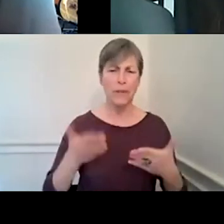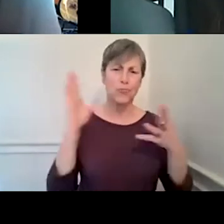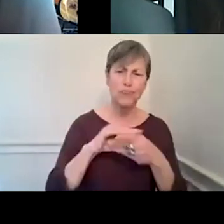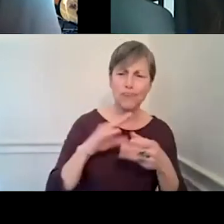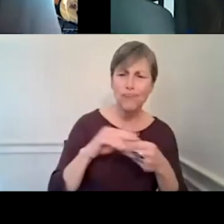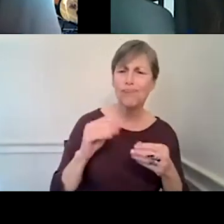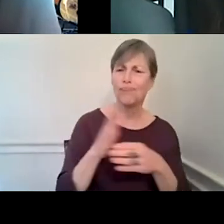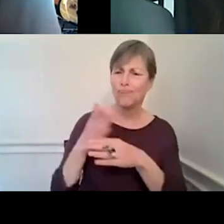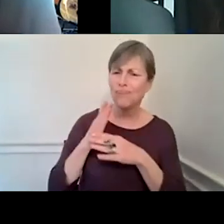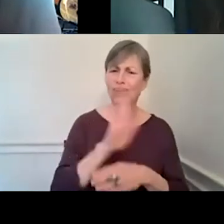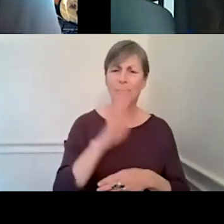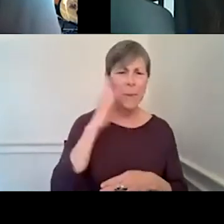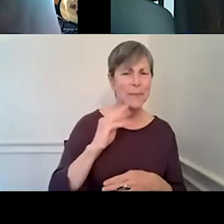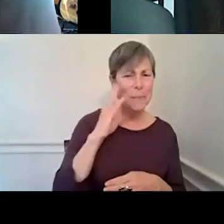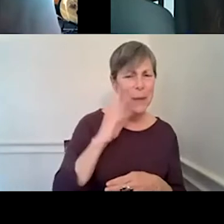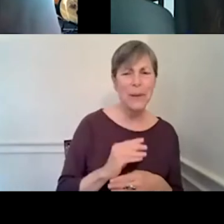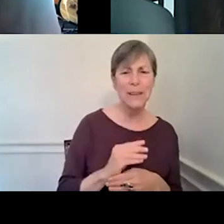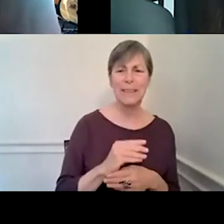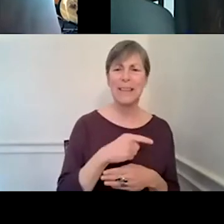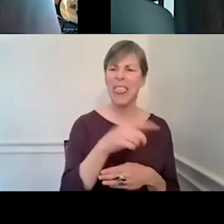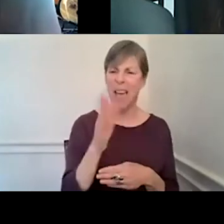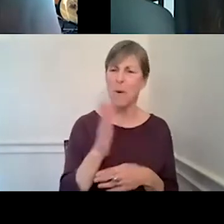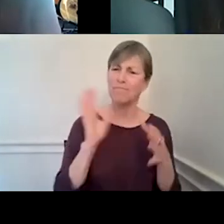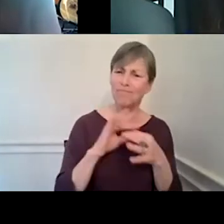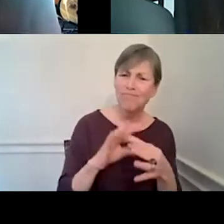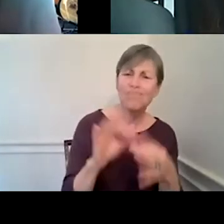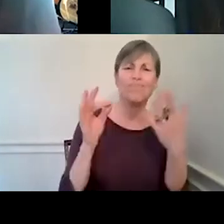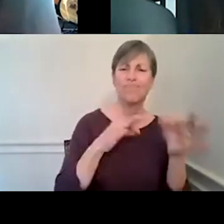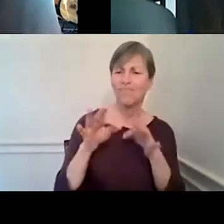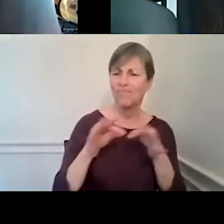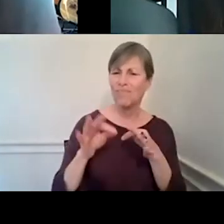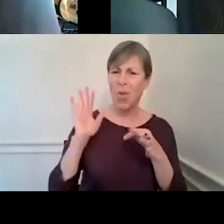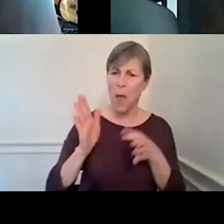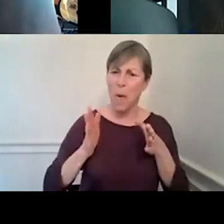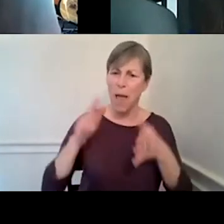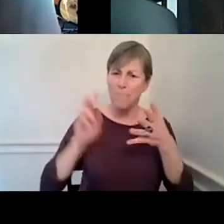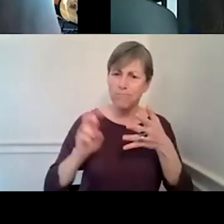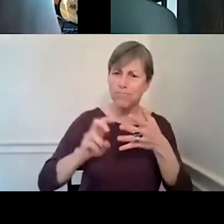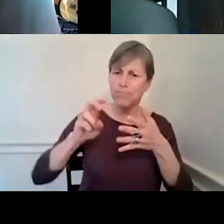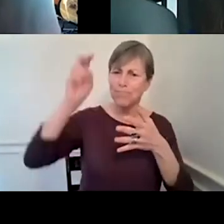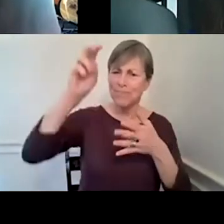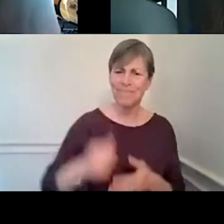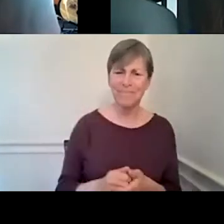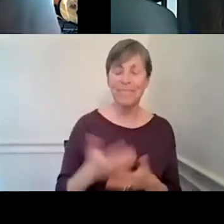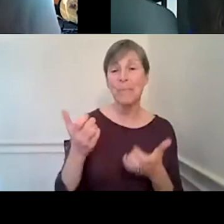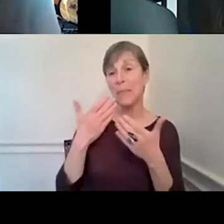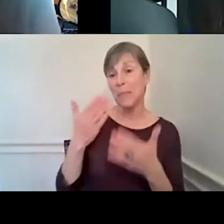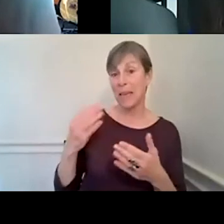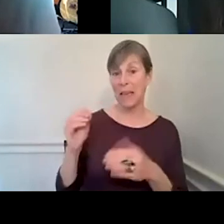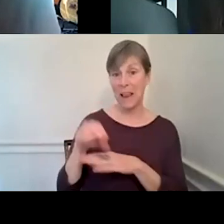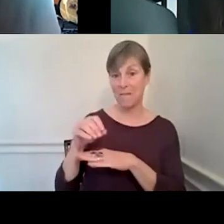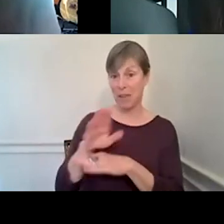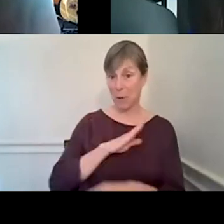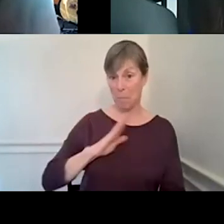their experience and some of the things that they did to get to the level they've gotten to. I do also want to thank our advisory board. I know a